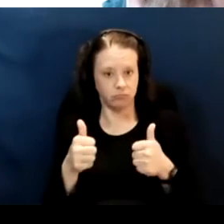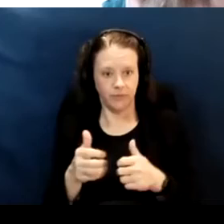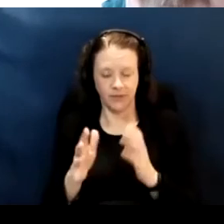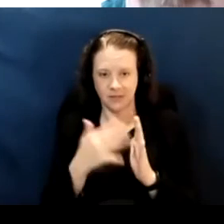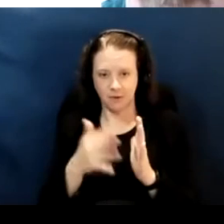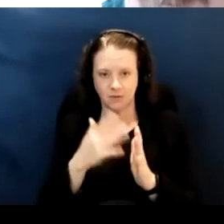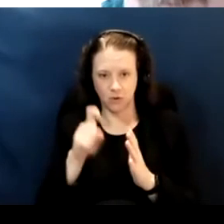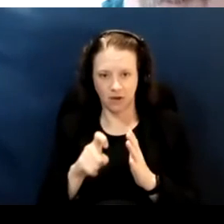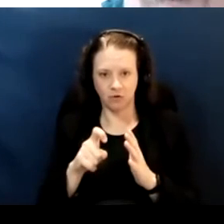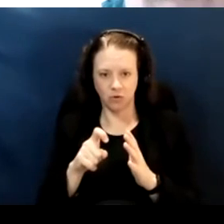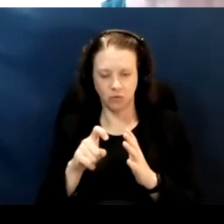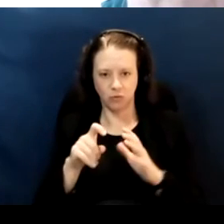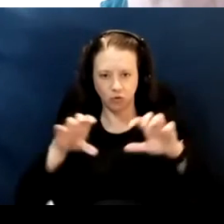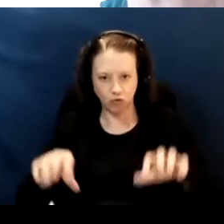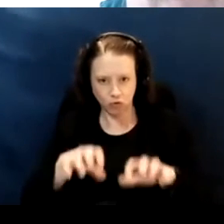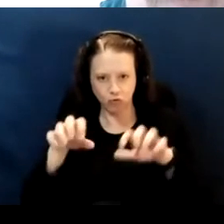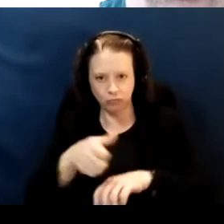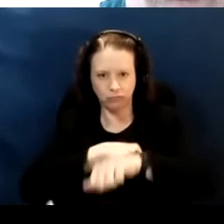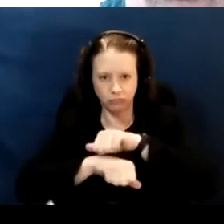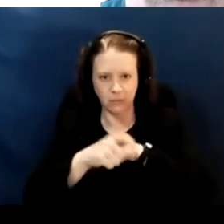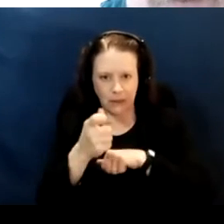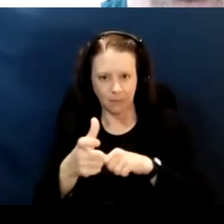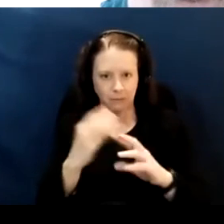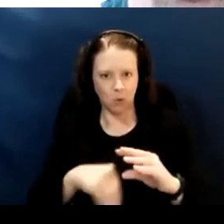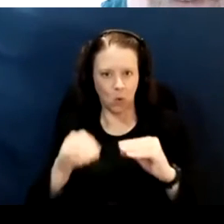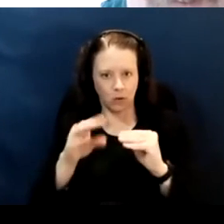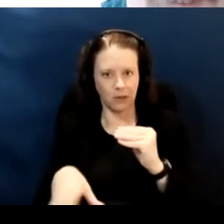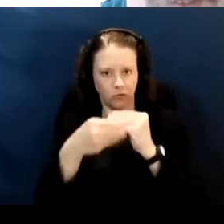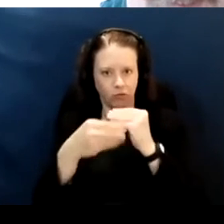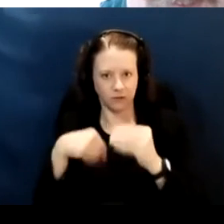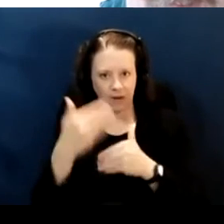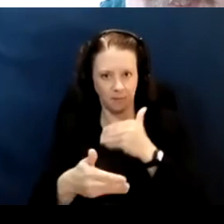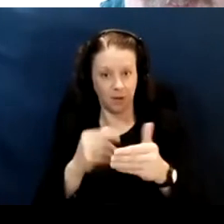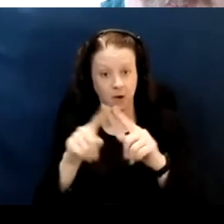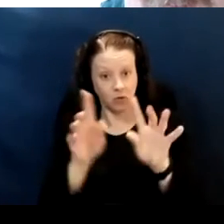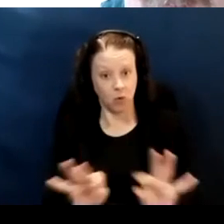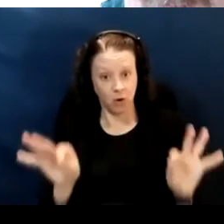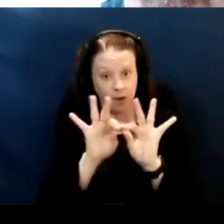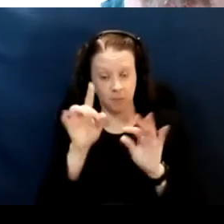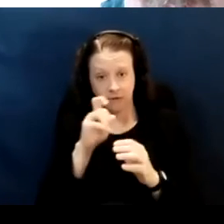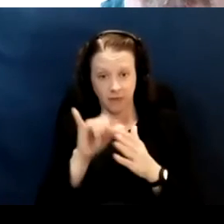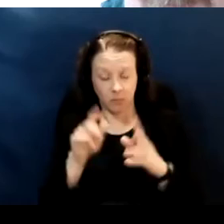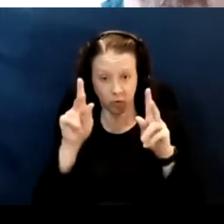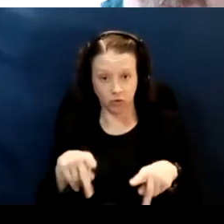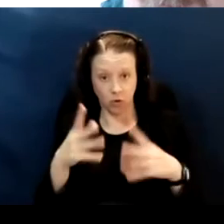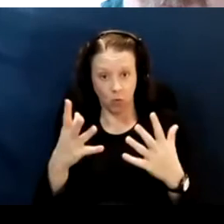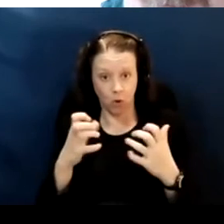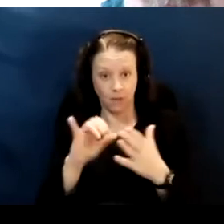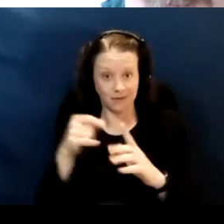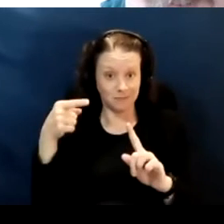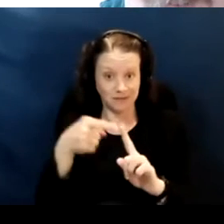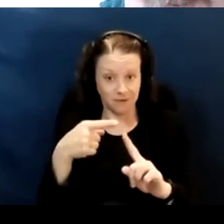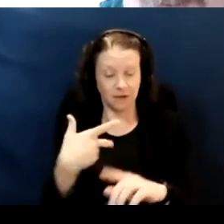you have to go a little bit extra, just, you know, do an extra step or two, but it's worth it because this person was looking for this vaccine for quite a